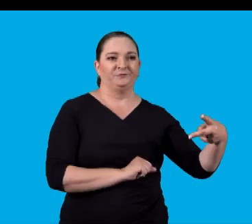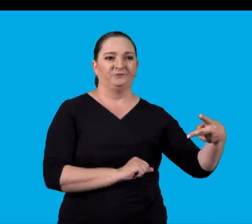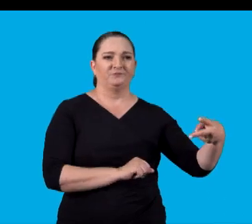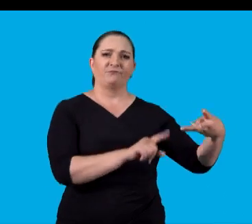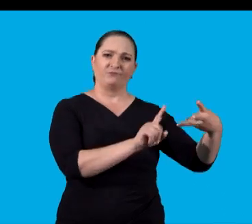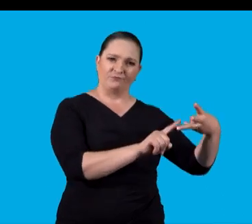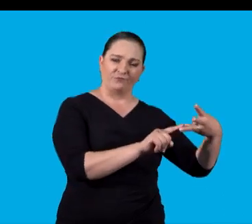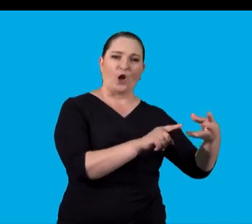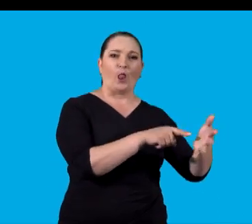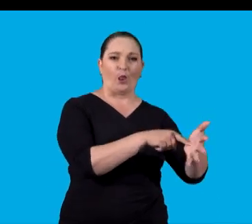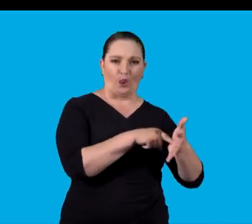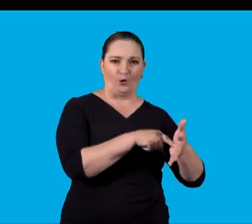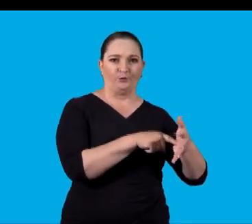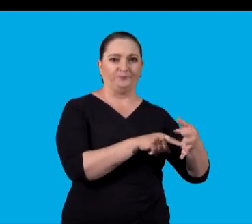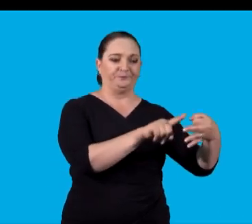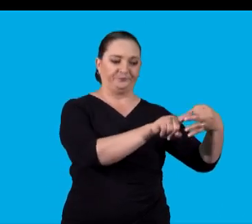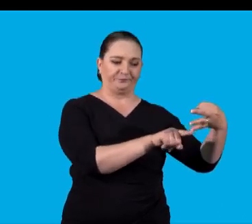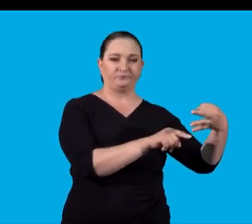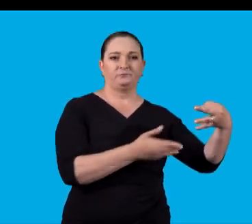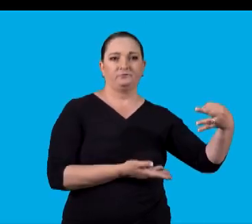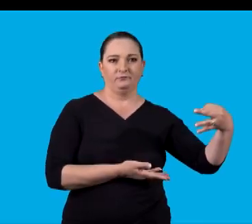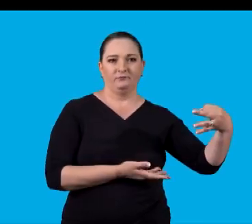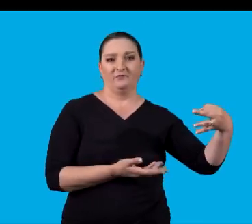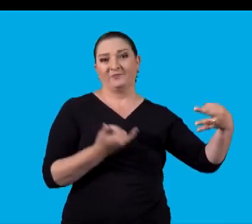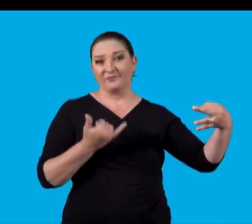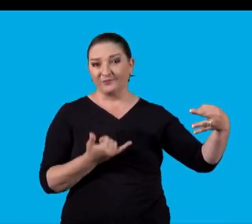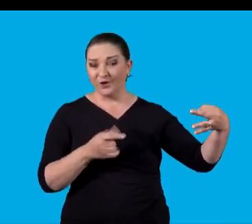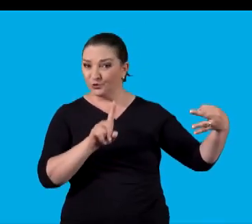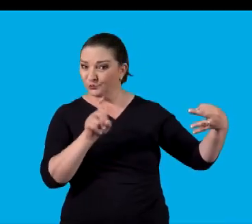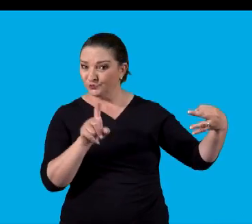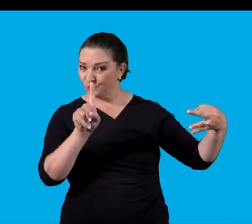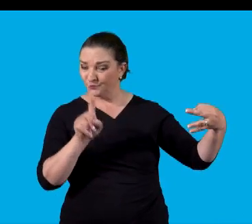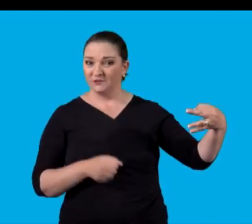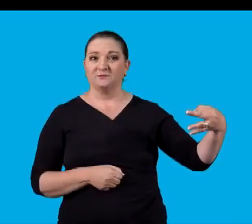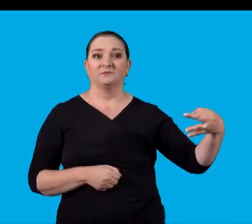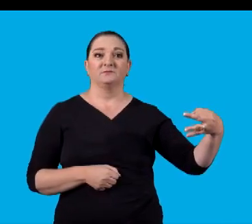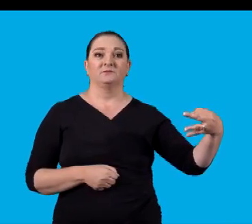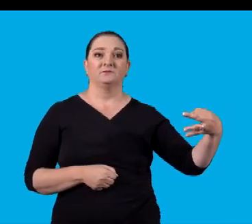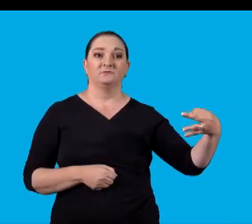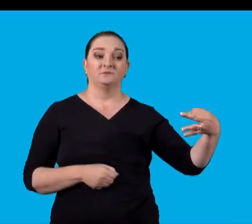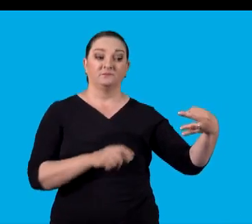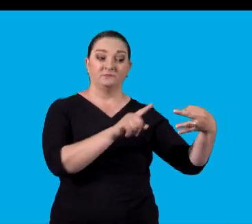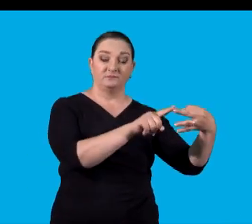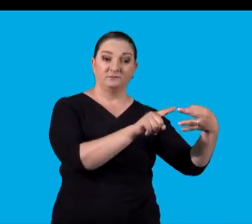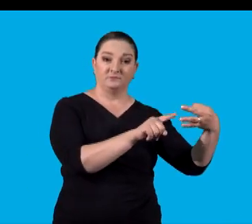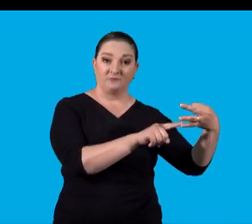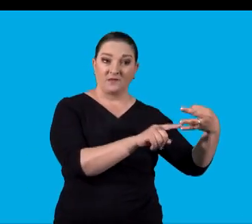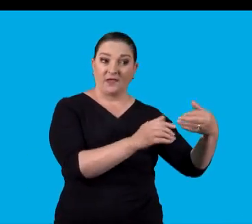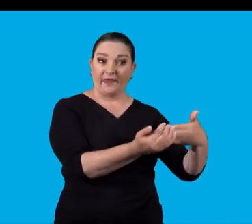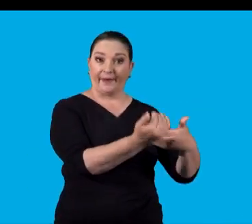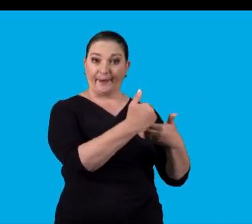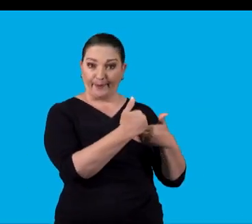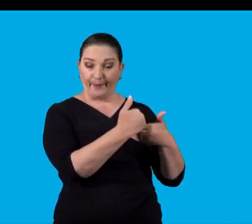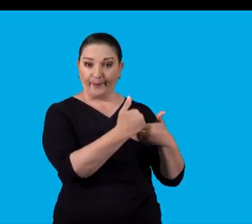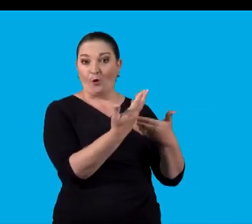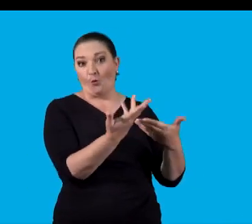that is recorded under financing activities is our loans. In this case, the question then